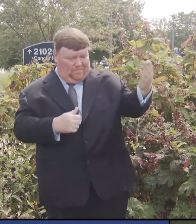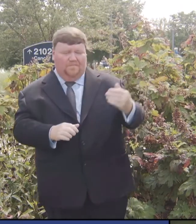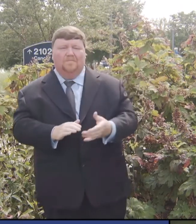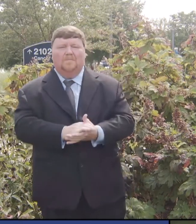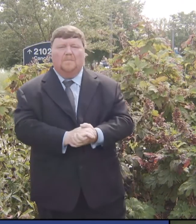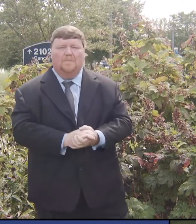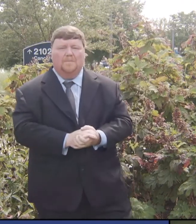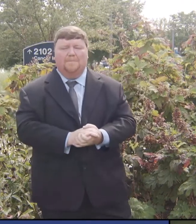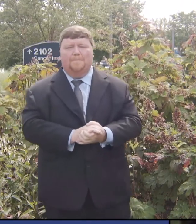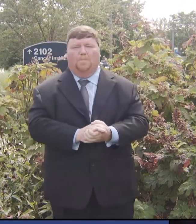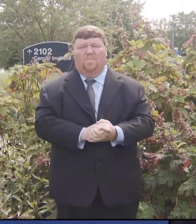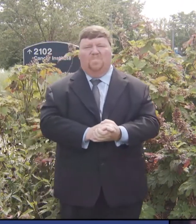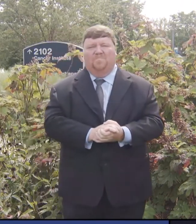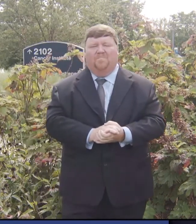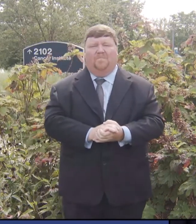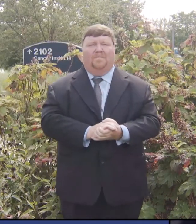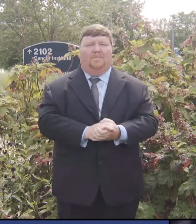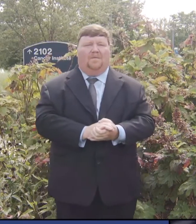Yeah, sure.